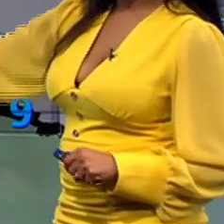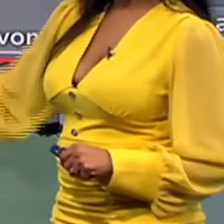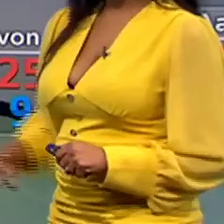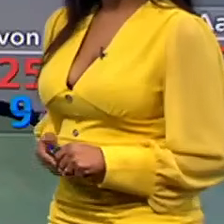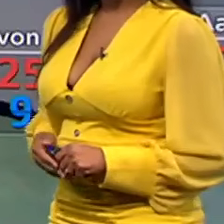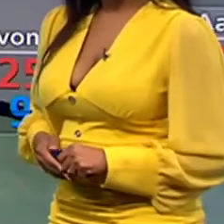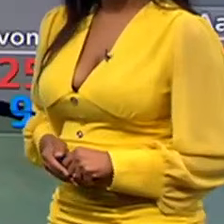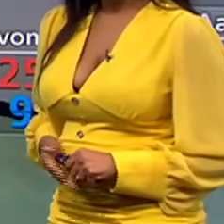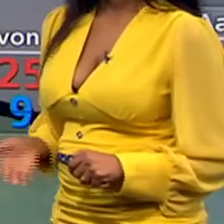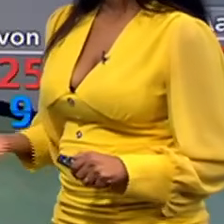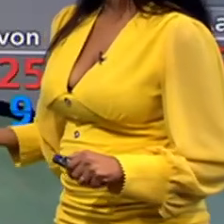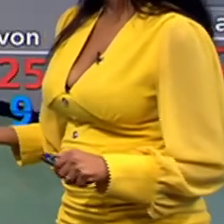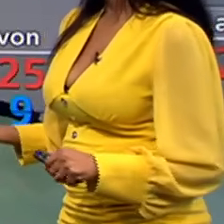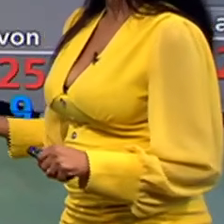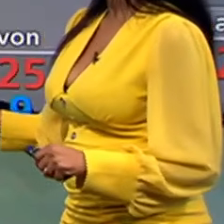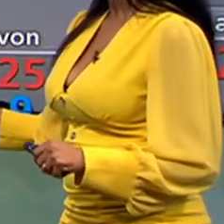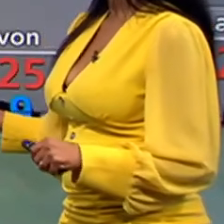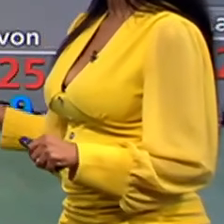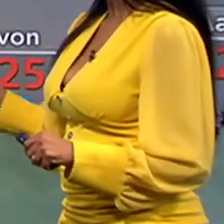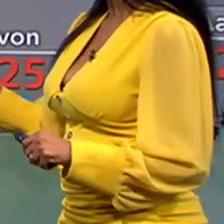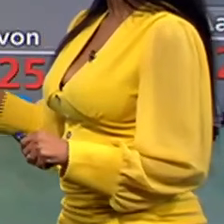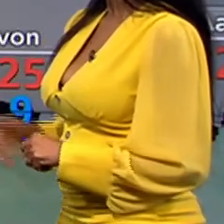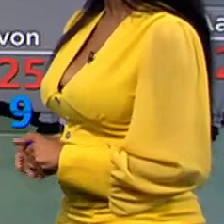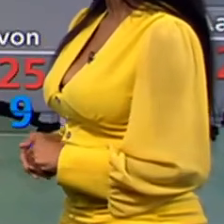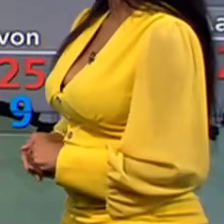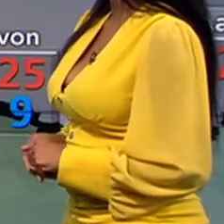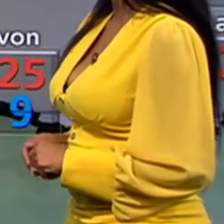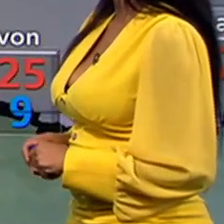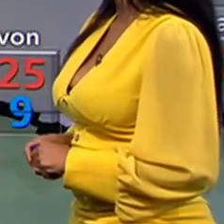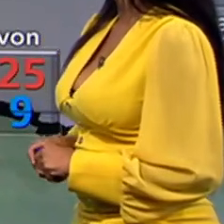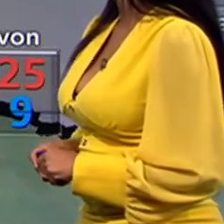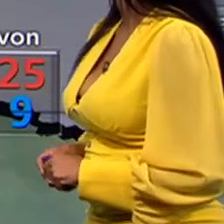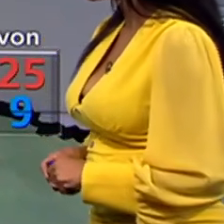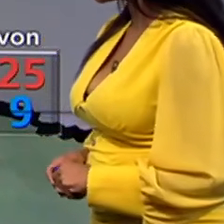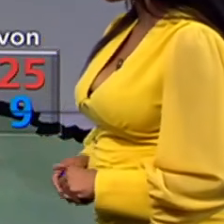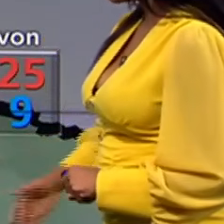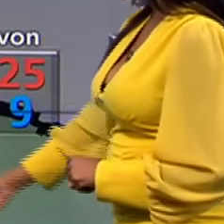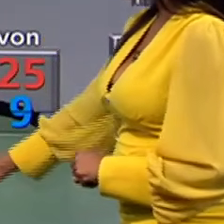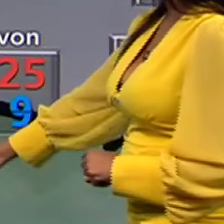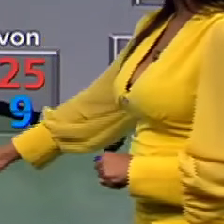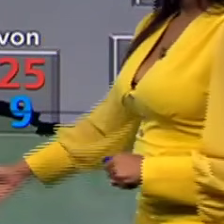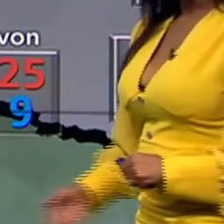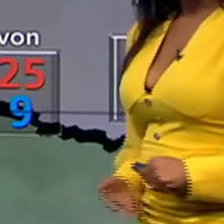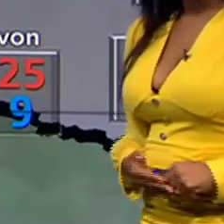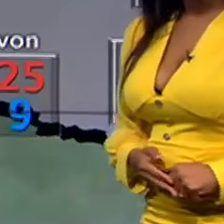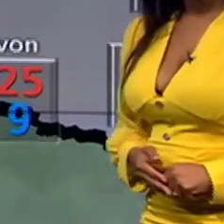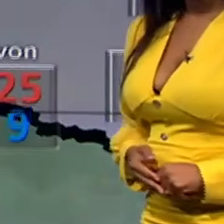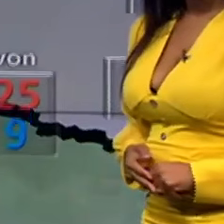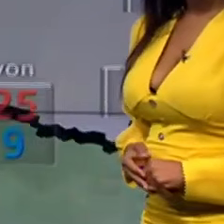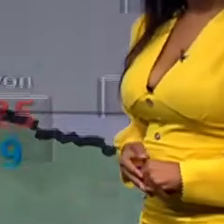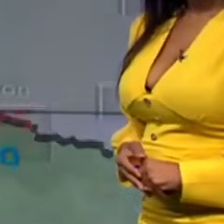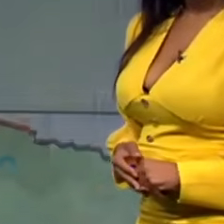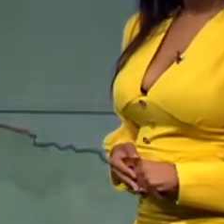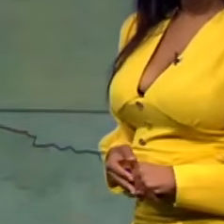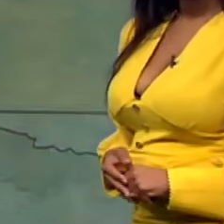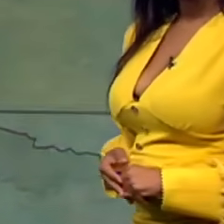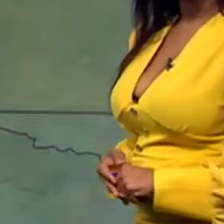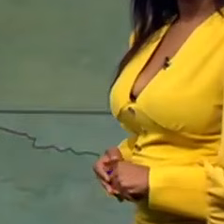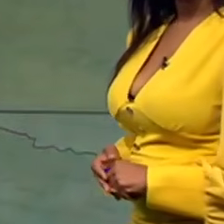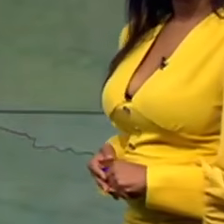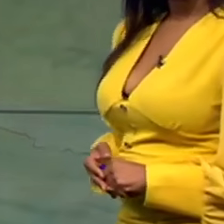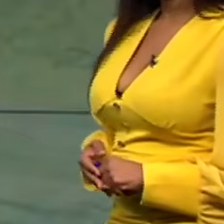Springbok go tla nna le tlhabo ya letsatsi ke digata di le 13 go a go di le 26 Sutherland go tla nna tsididi mo mosong ka digata